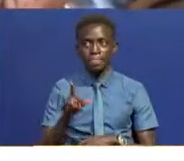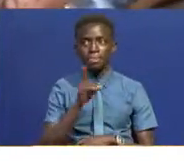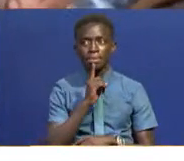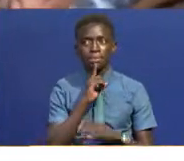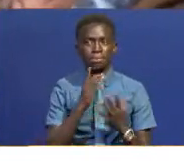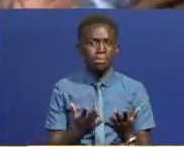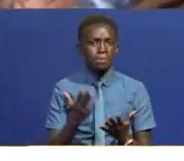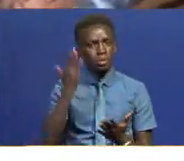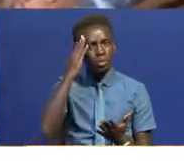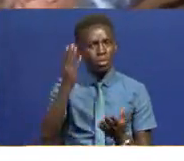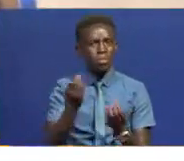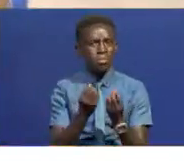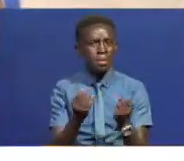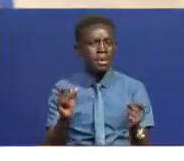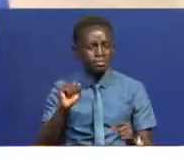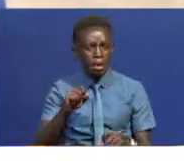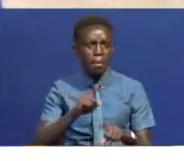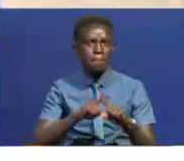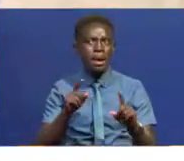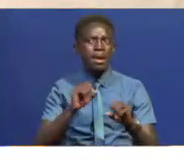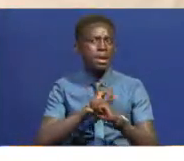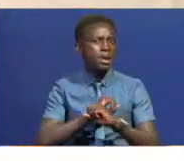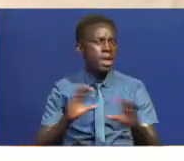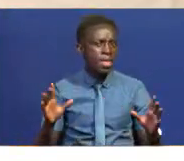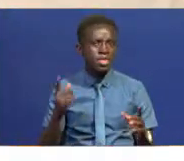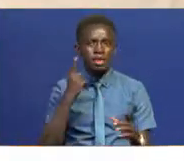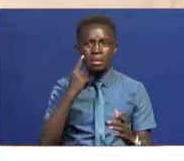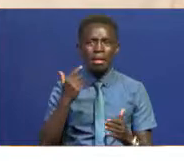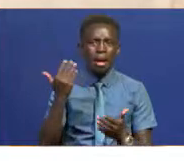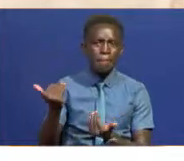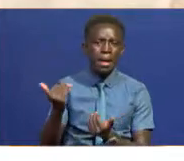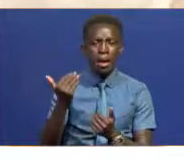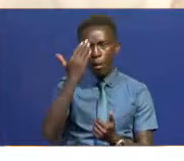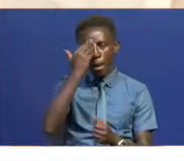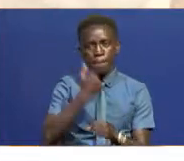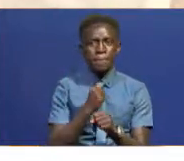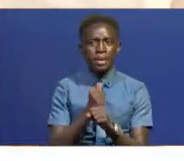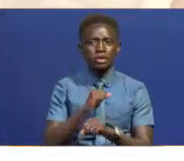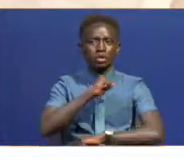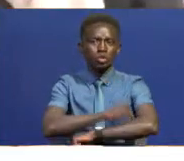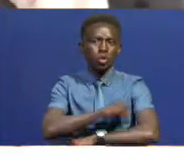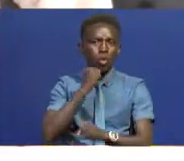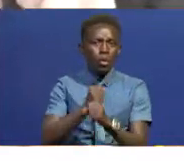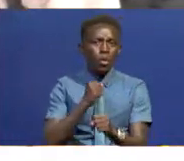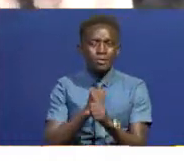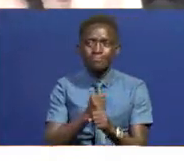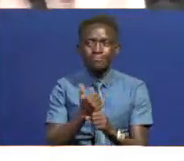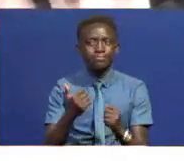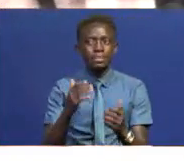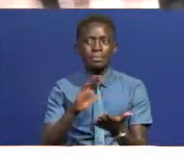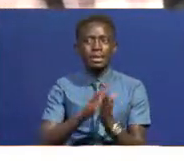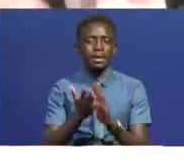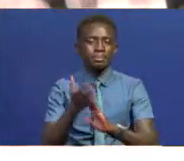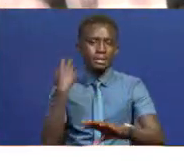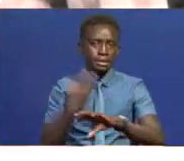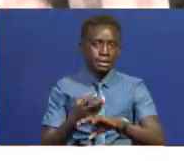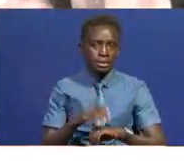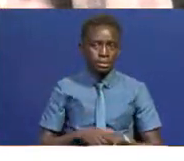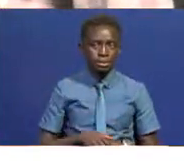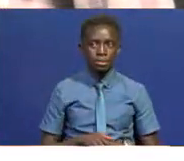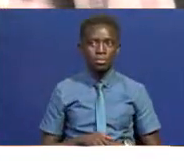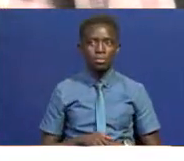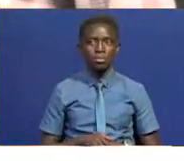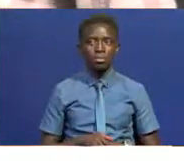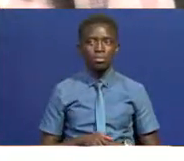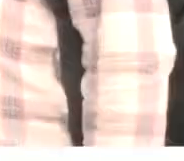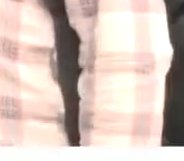numerous pleas, nothing has been forthcoming, making operations of school completely difficult. Paulina Simiu for